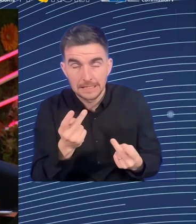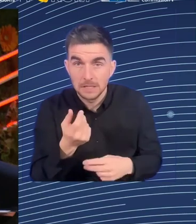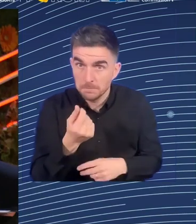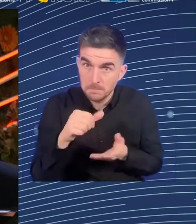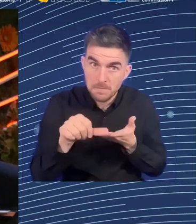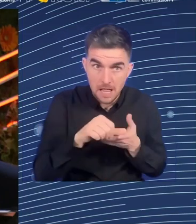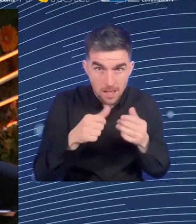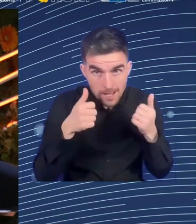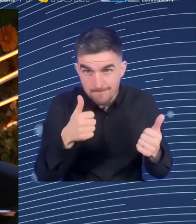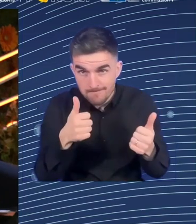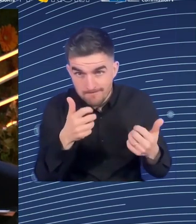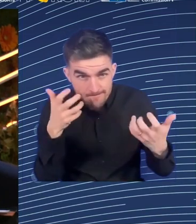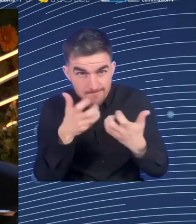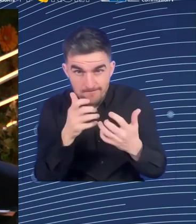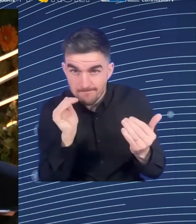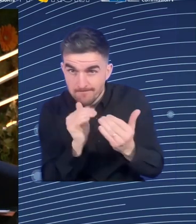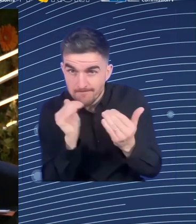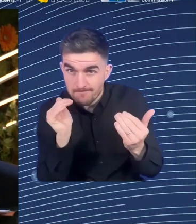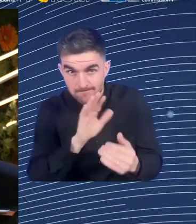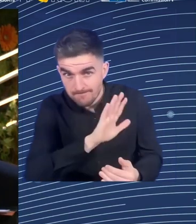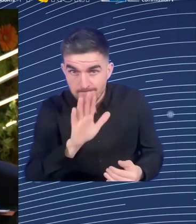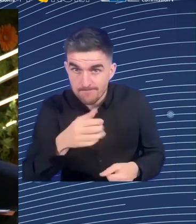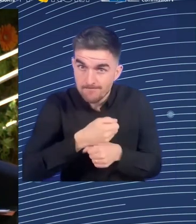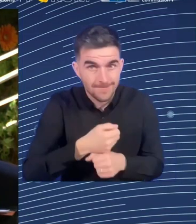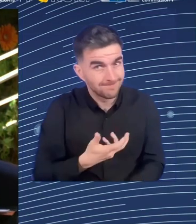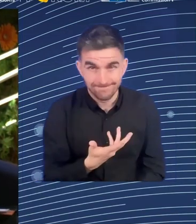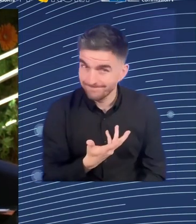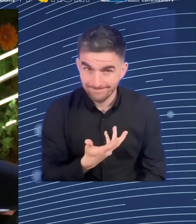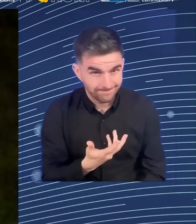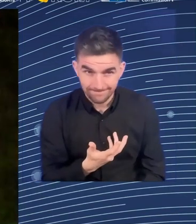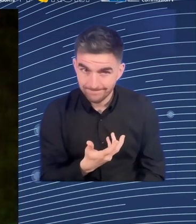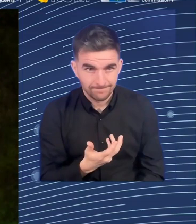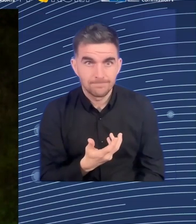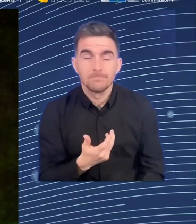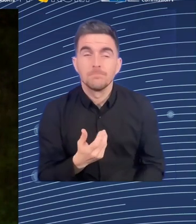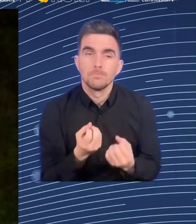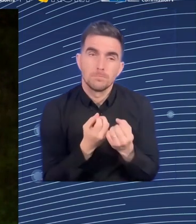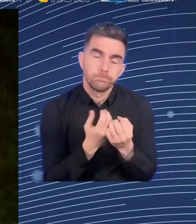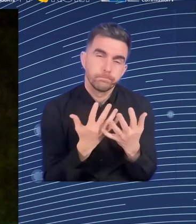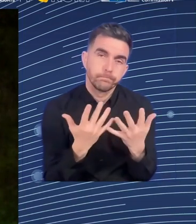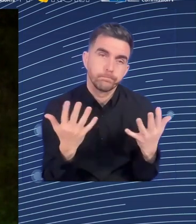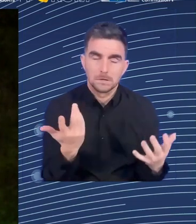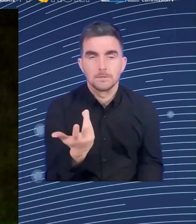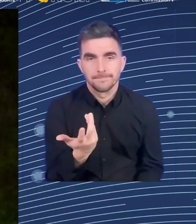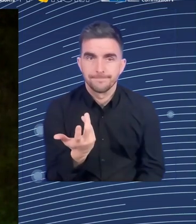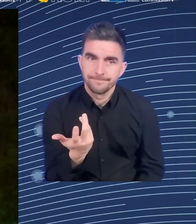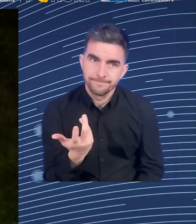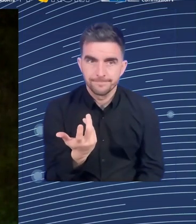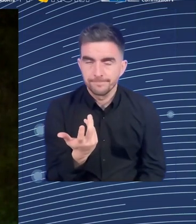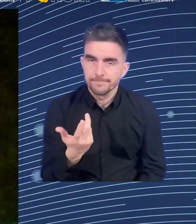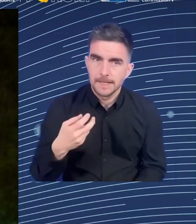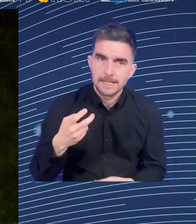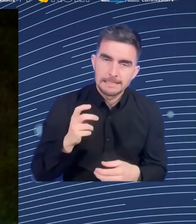that's the case for carers and cleaners and cooks, bartenders, etc. Final point on this question,